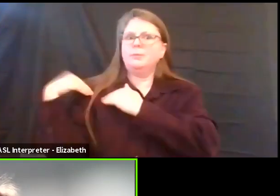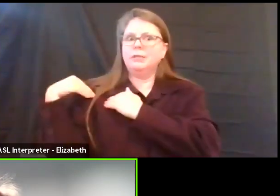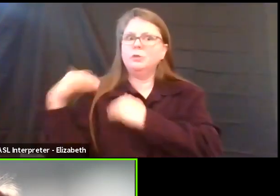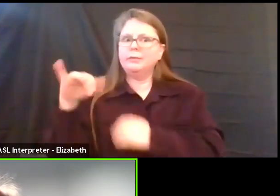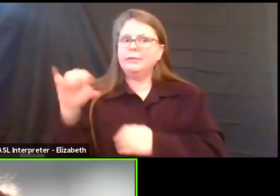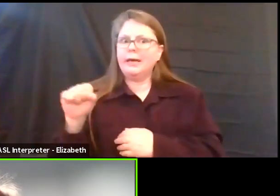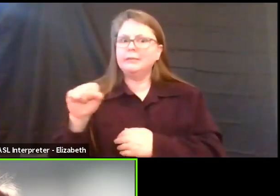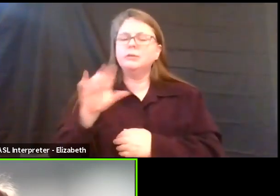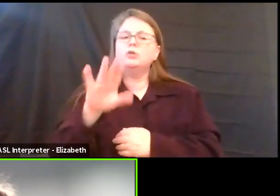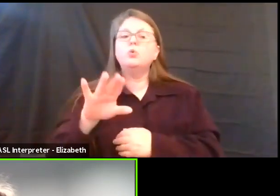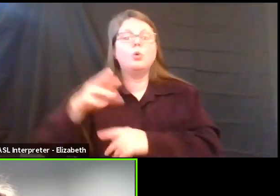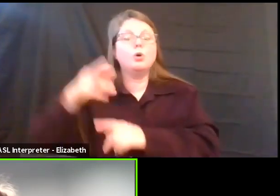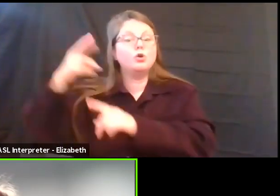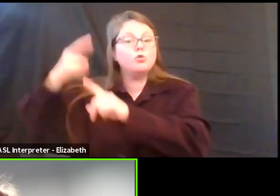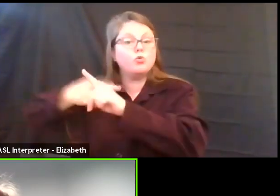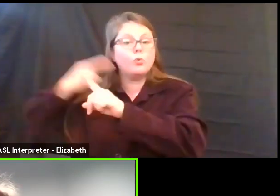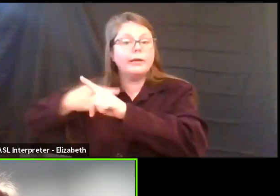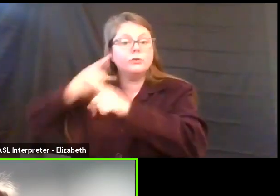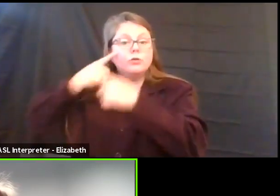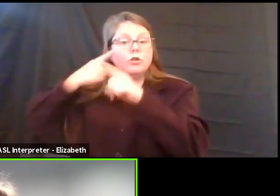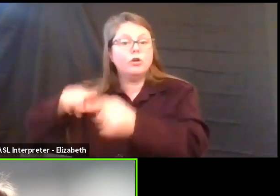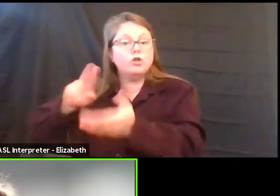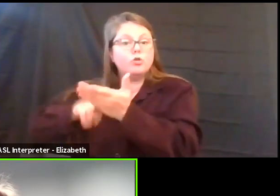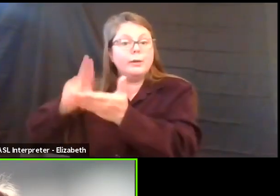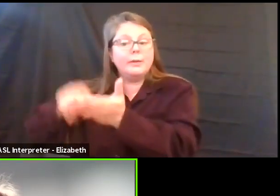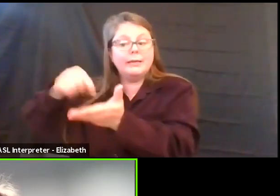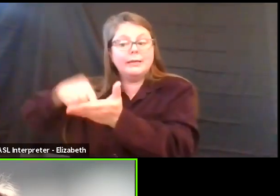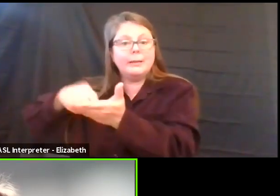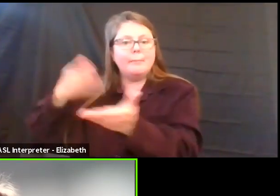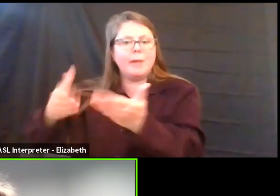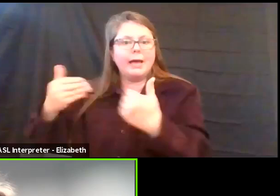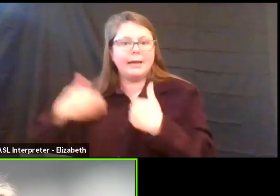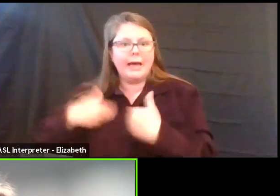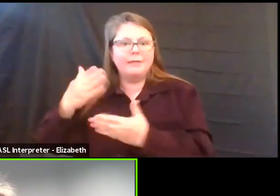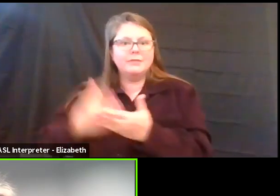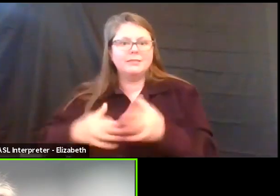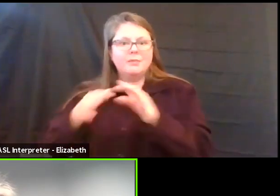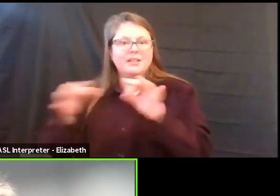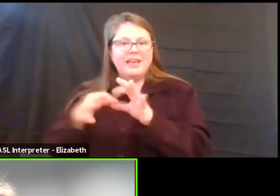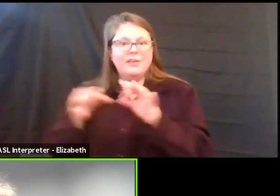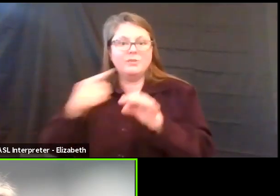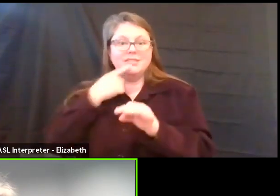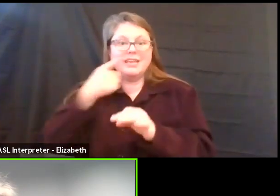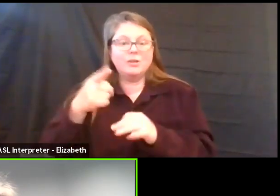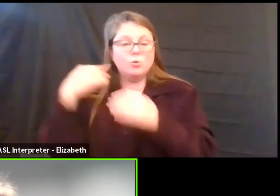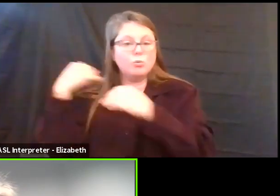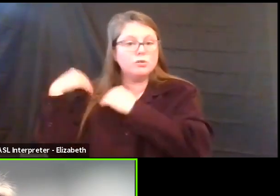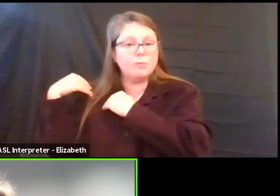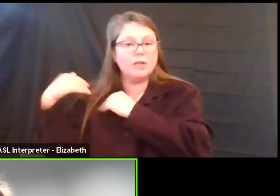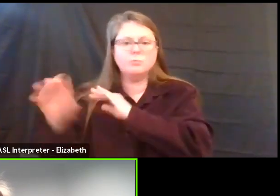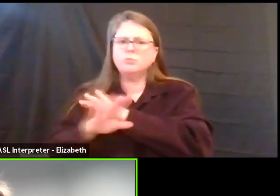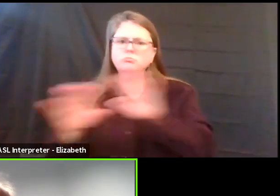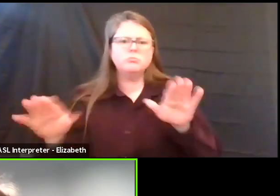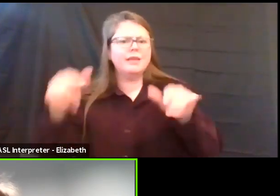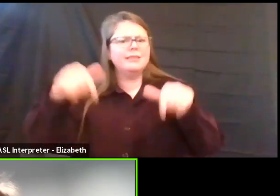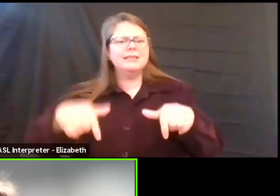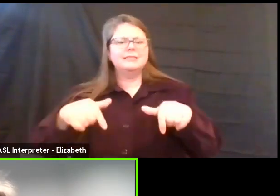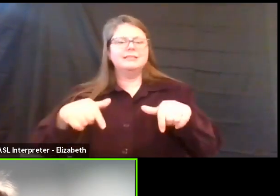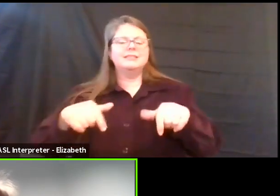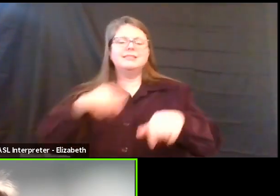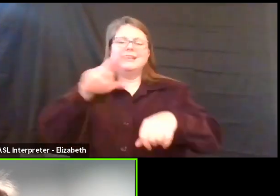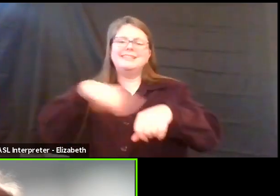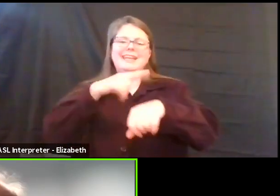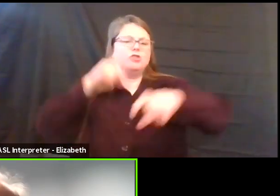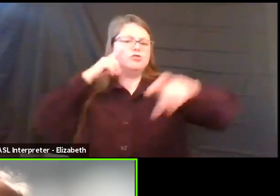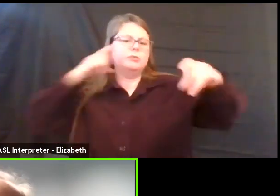saying that's your responsibility. This is not normal times. The whole park burned. It's nobody's fault. It's a natural disaster. I mean, you could ask